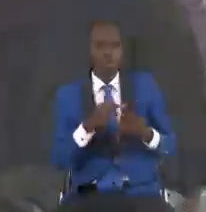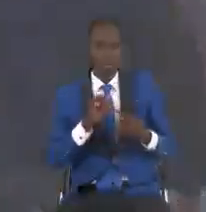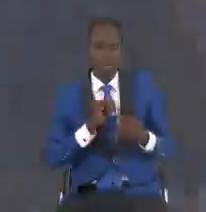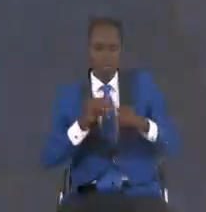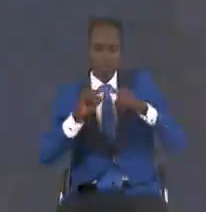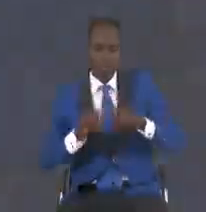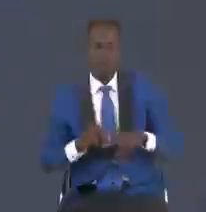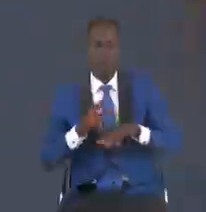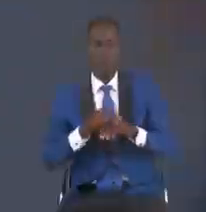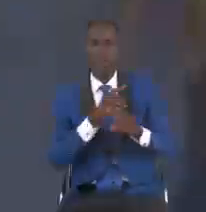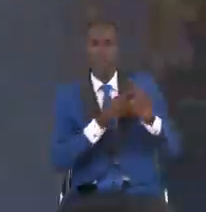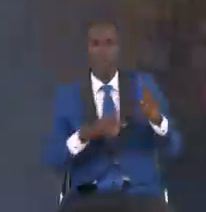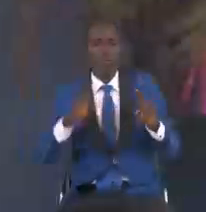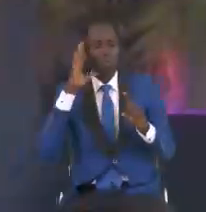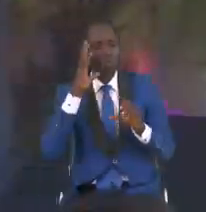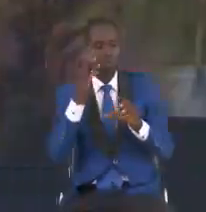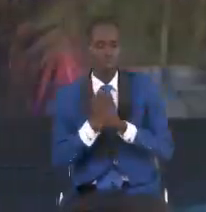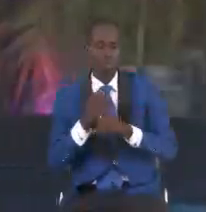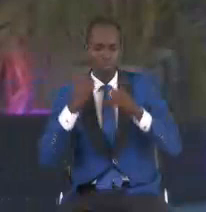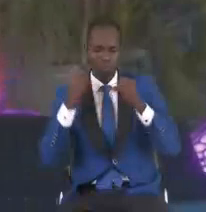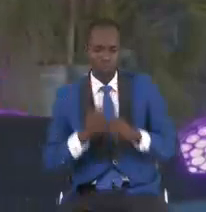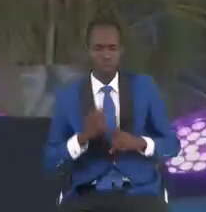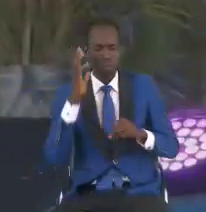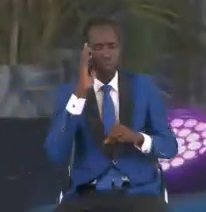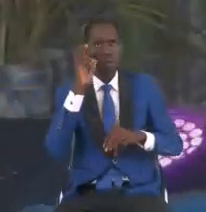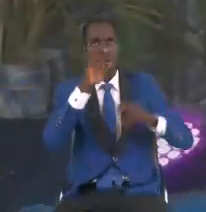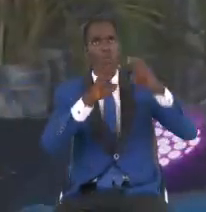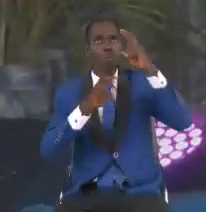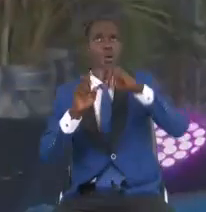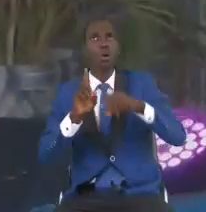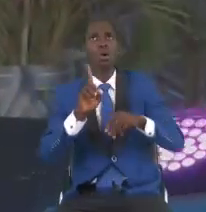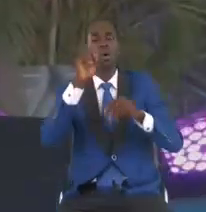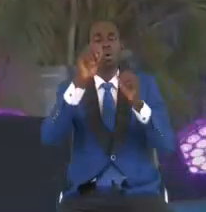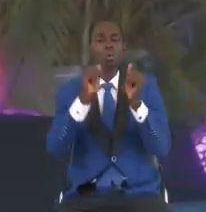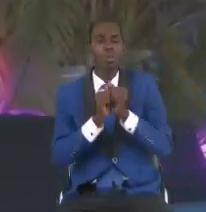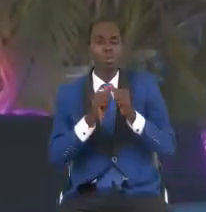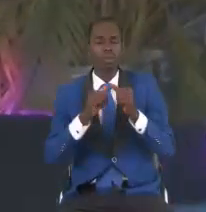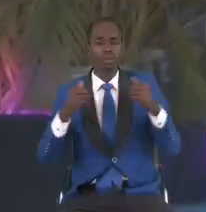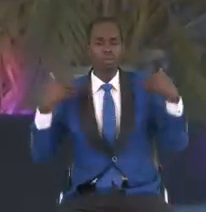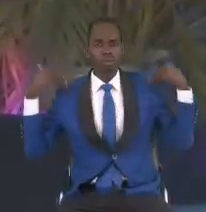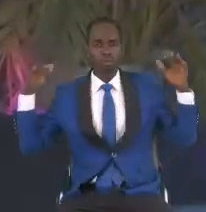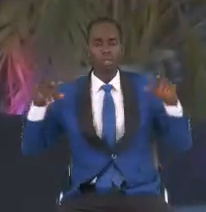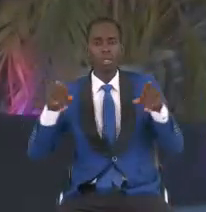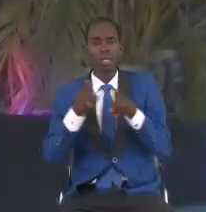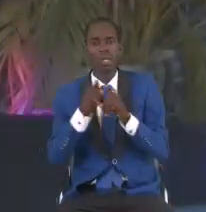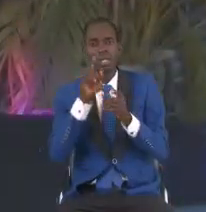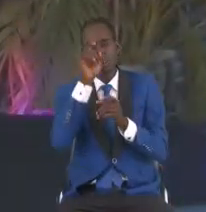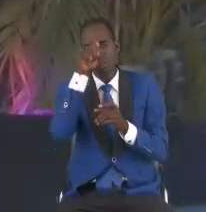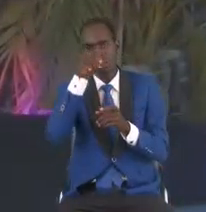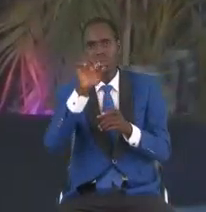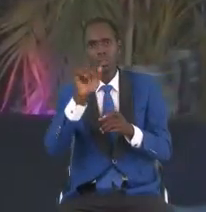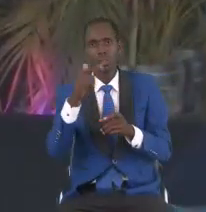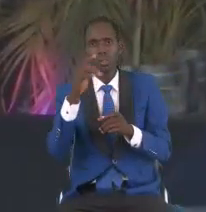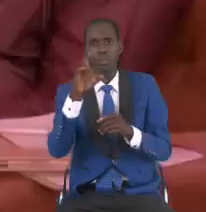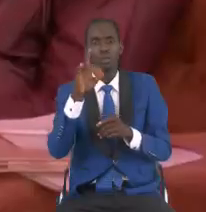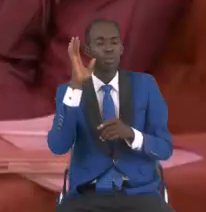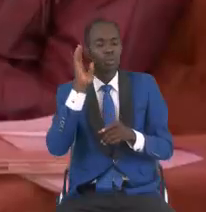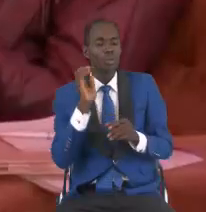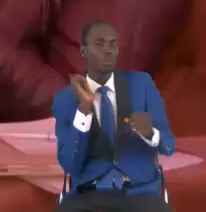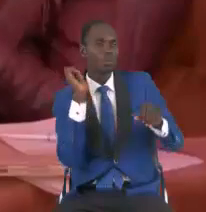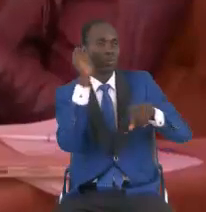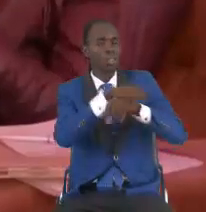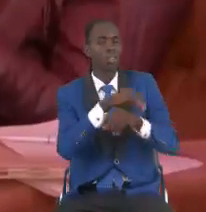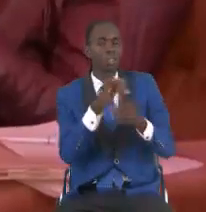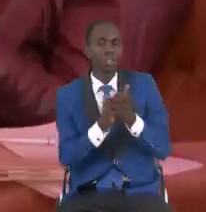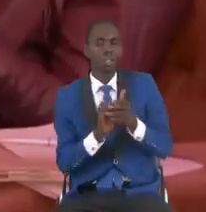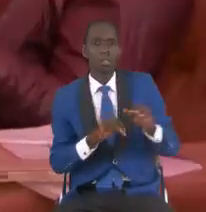renew their strength. They will mount up with wings as eagles. You'll mount up over that mountain.